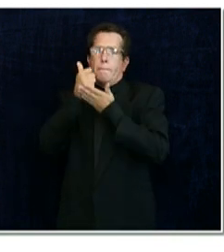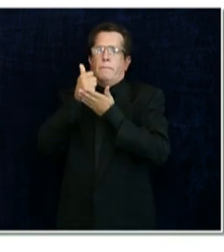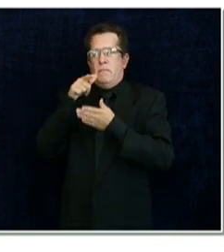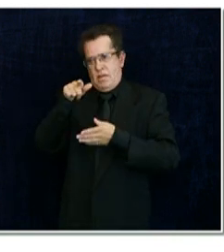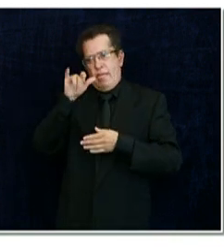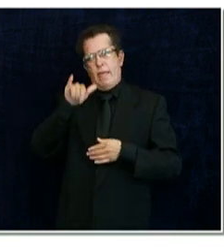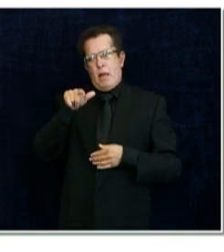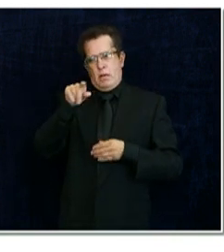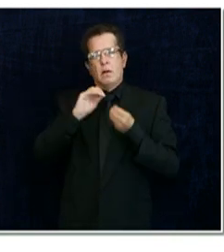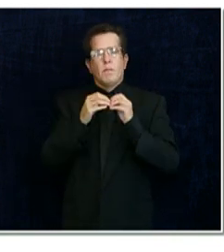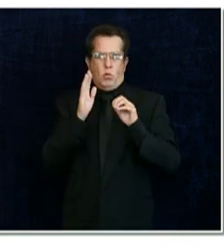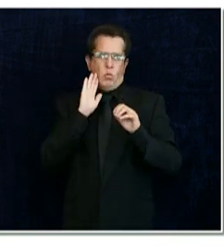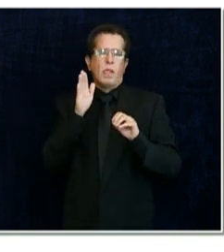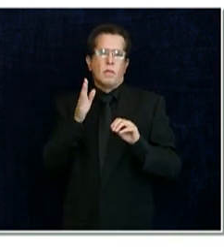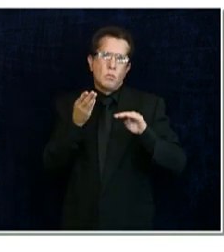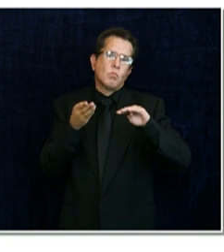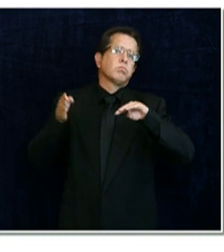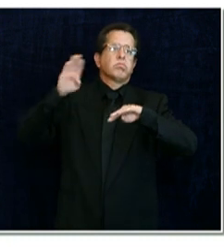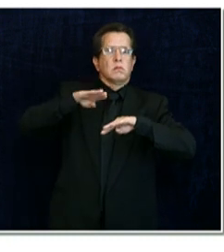metric. With only